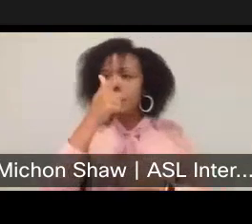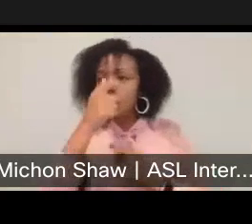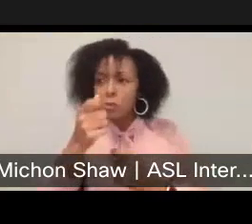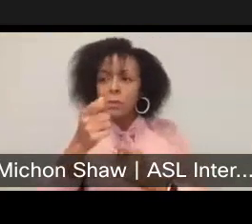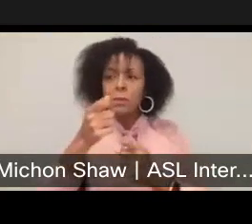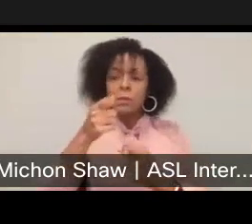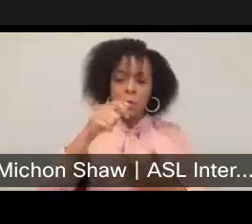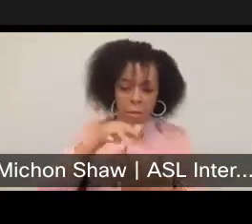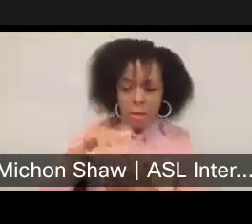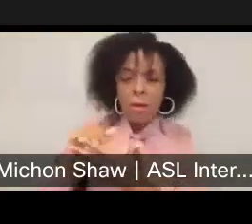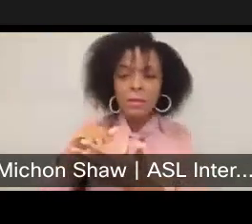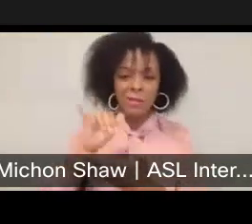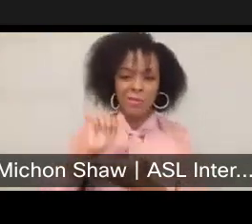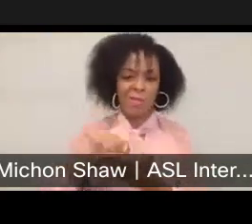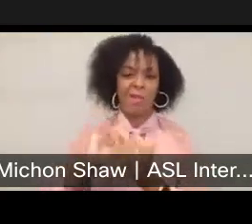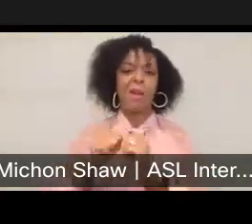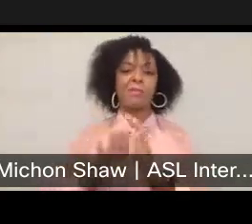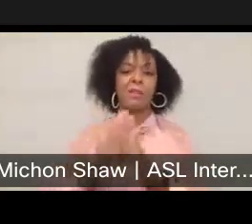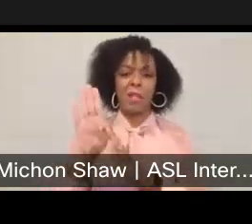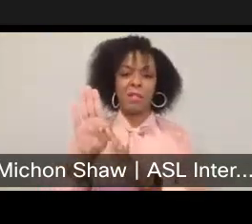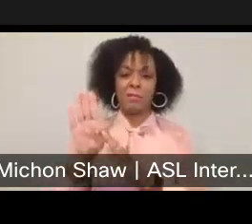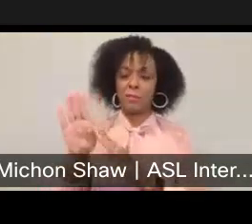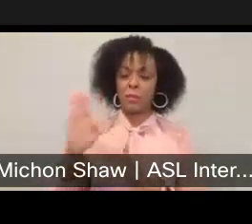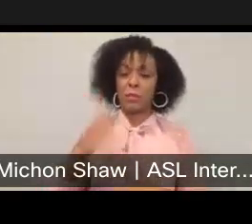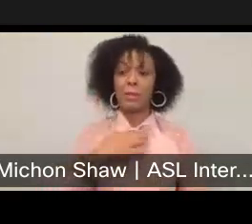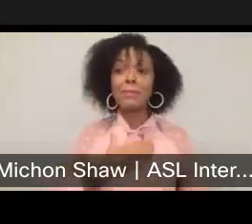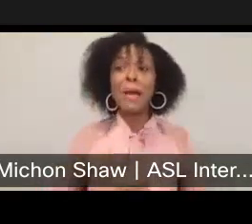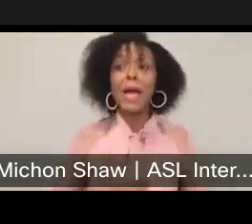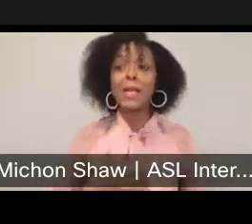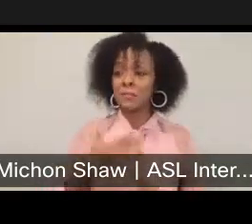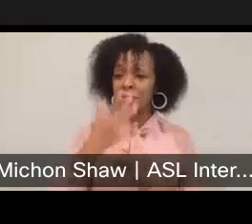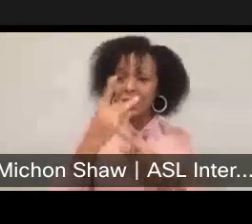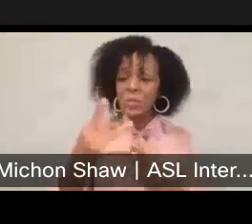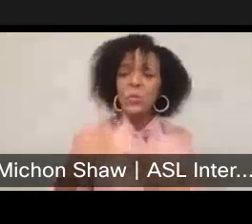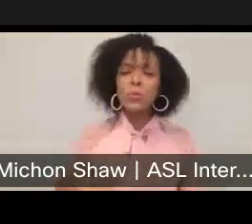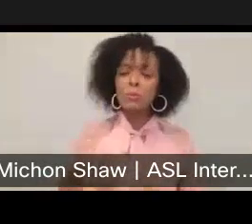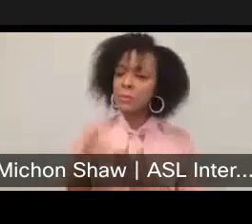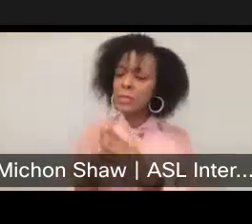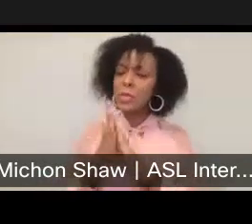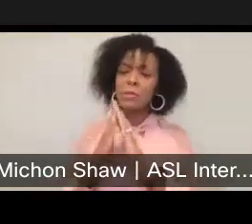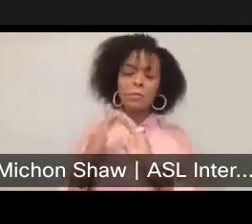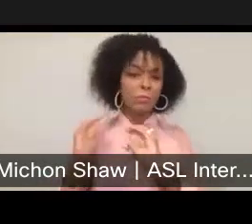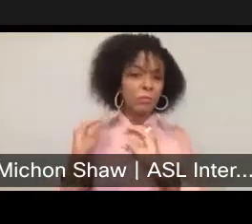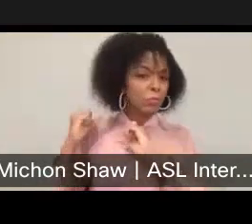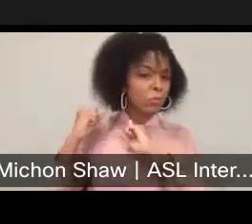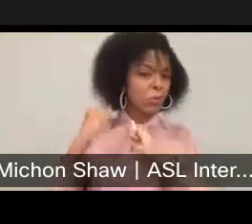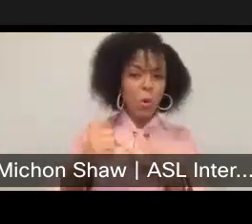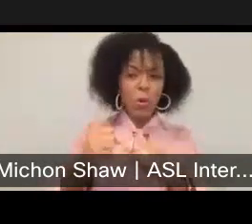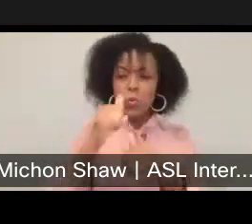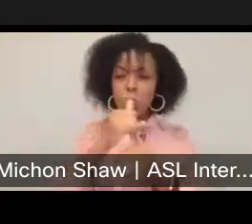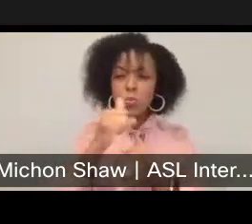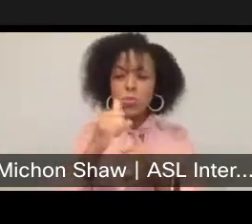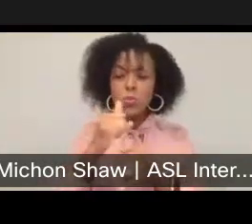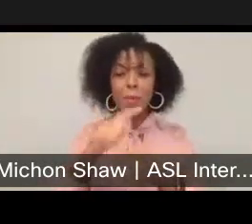the years, my passion, my interest has gotten stronger. But initially, it was to